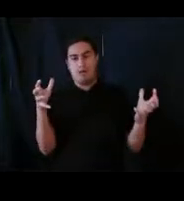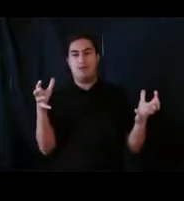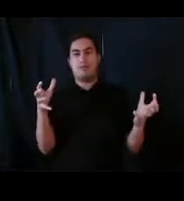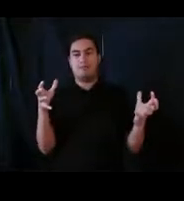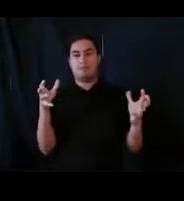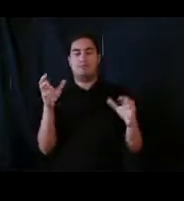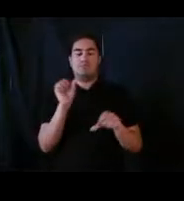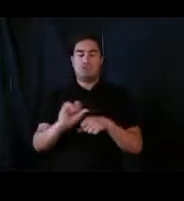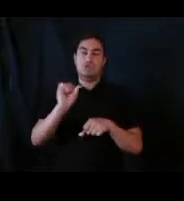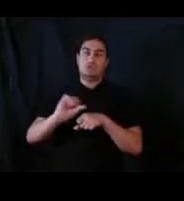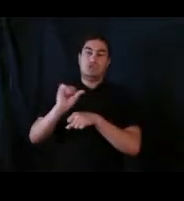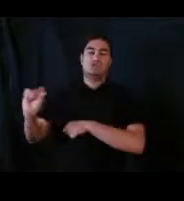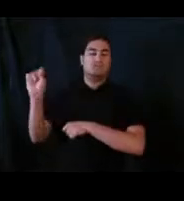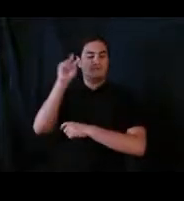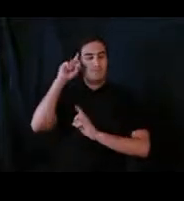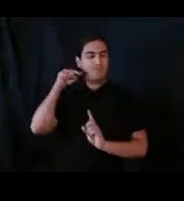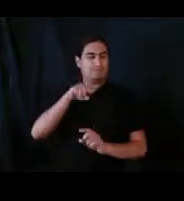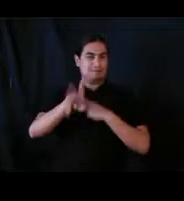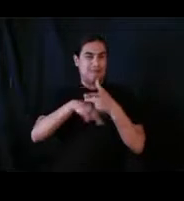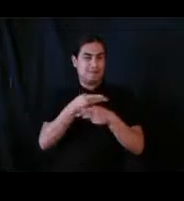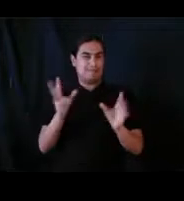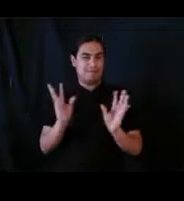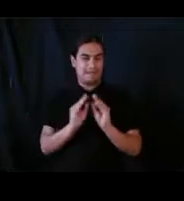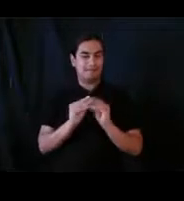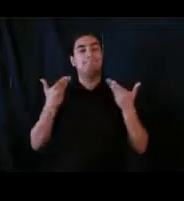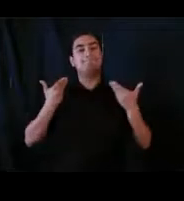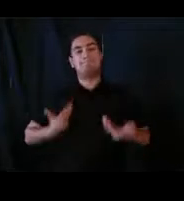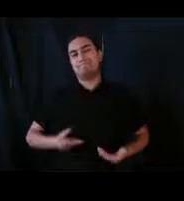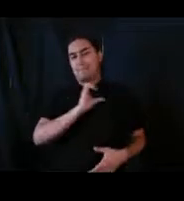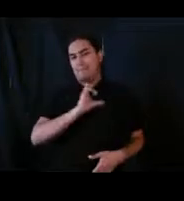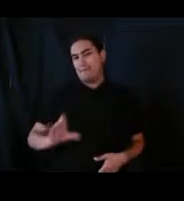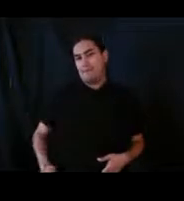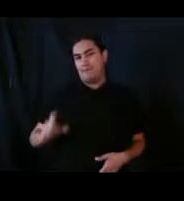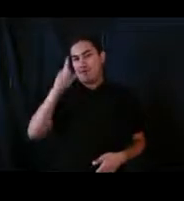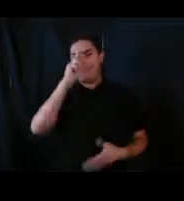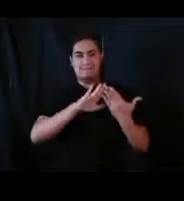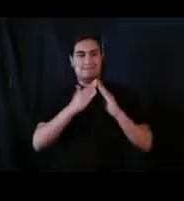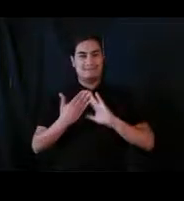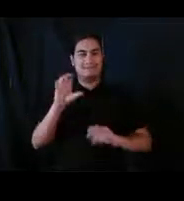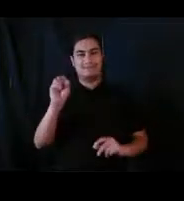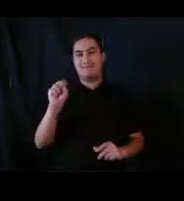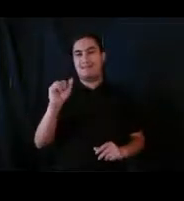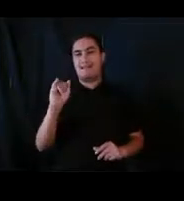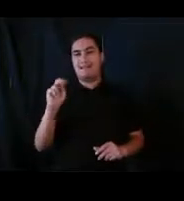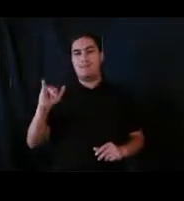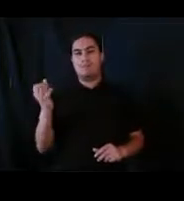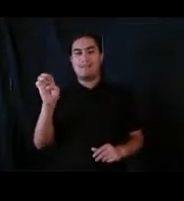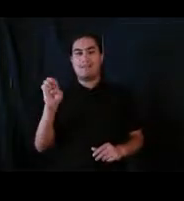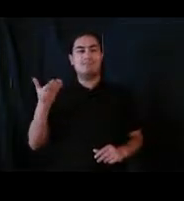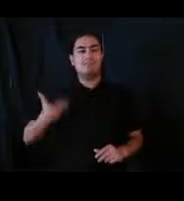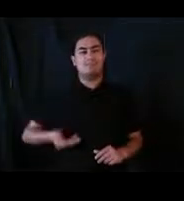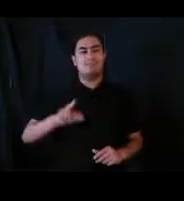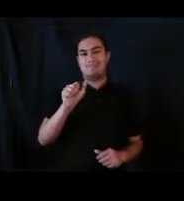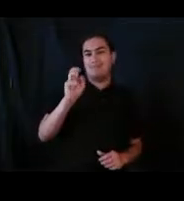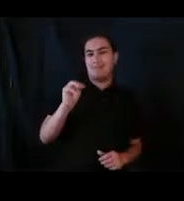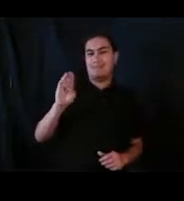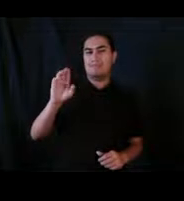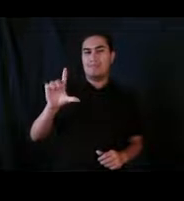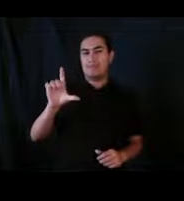effort i am the mayor here of the city of san jose my name is sam licardo and i have a great honor